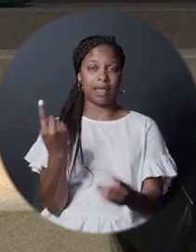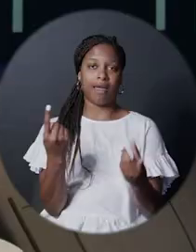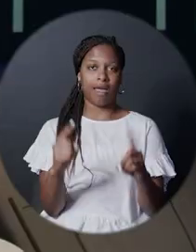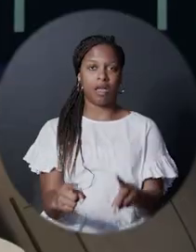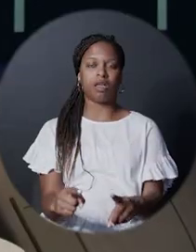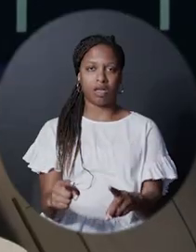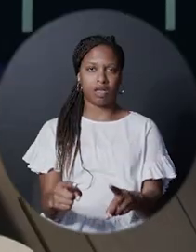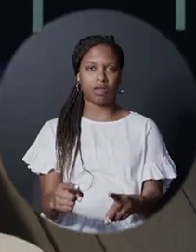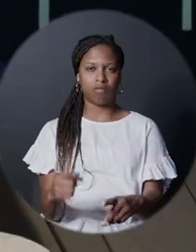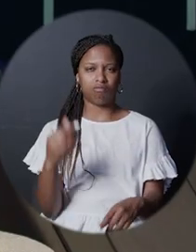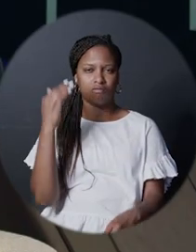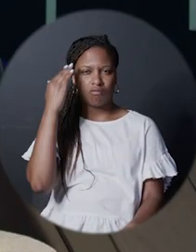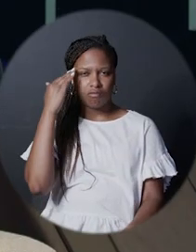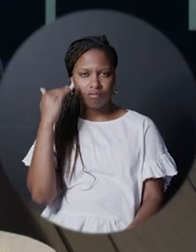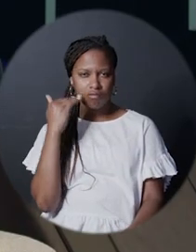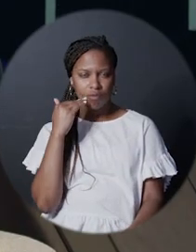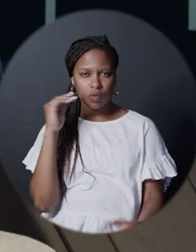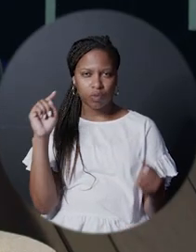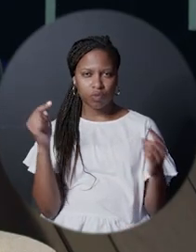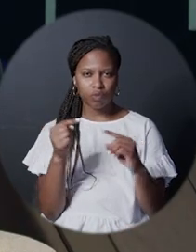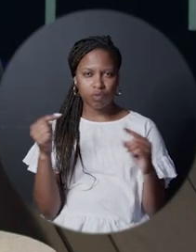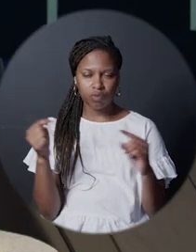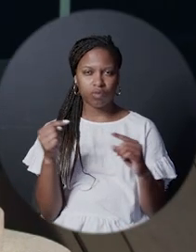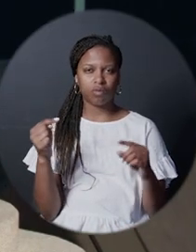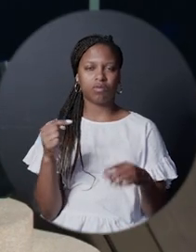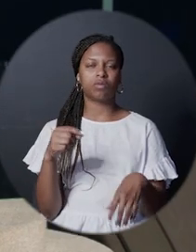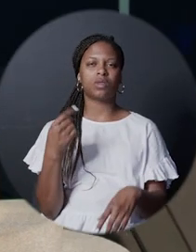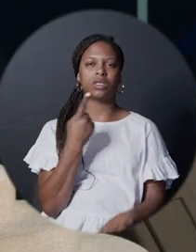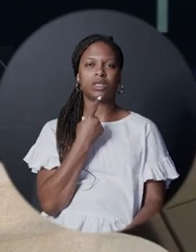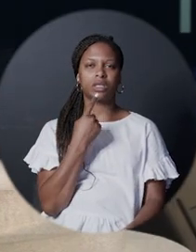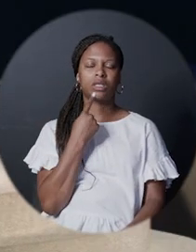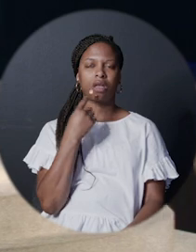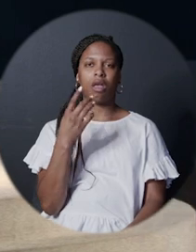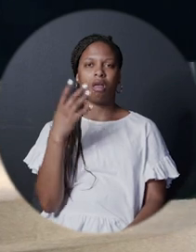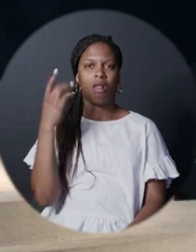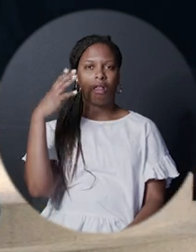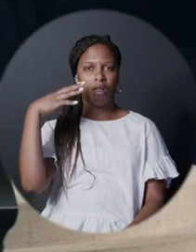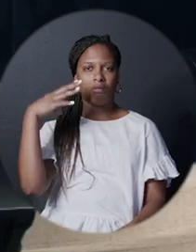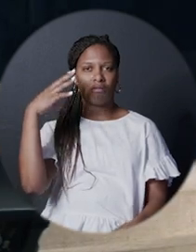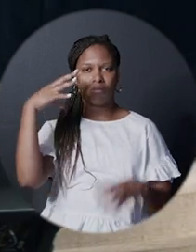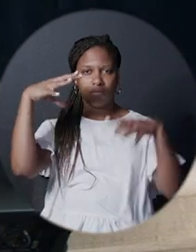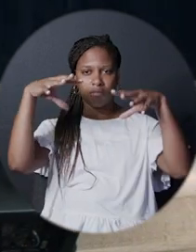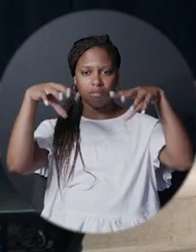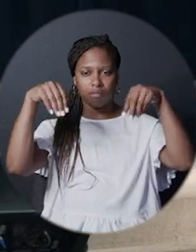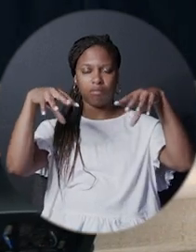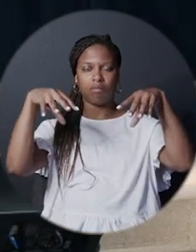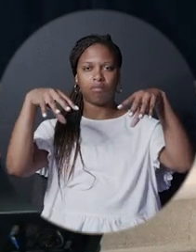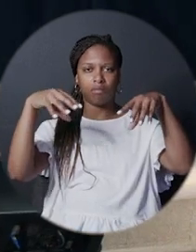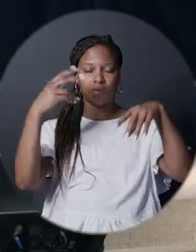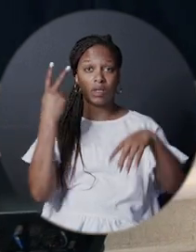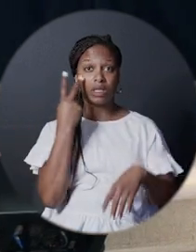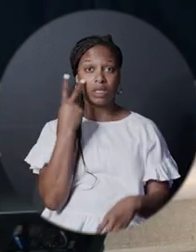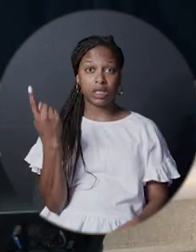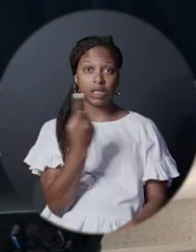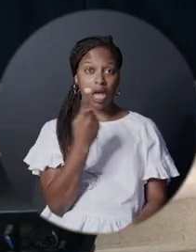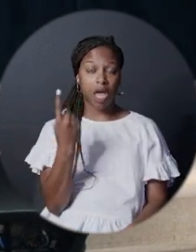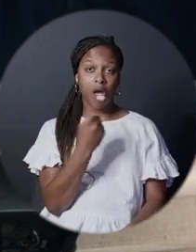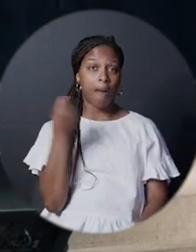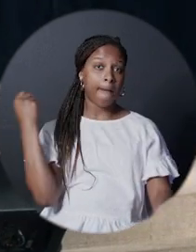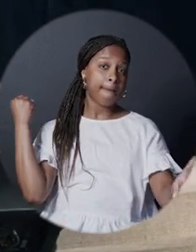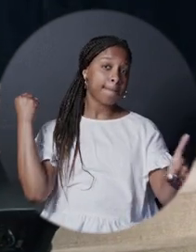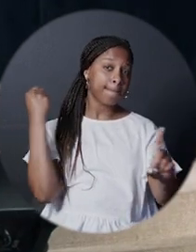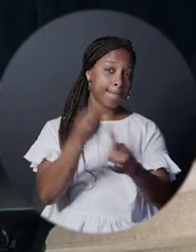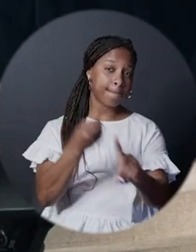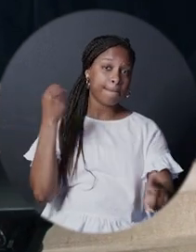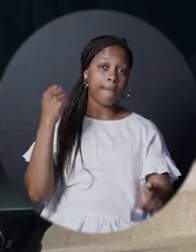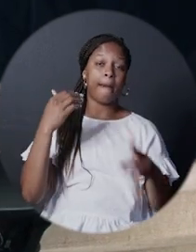what happens is something happens and you can get a concussion and all that. I'm not a doctor, but I can tell you, they say the lights go out. And the lights go out. And if you ever seen